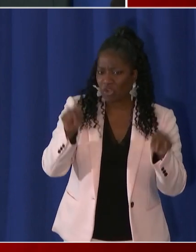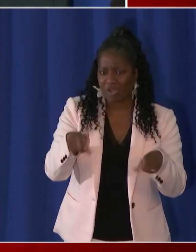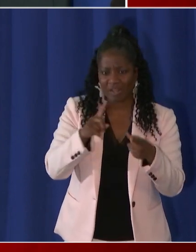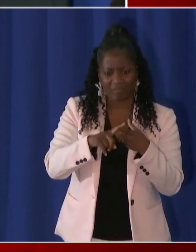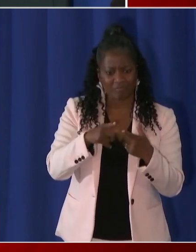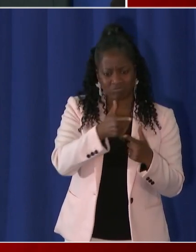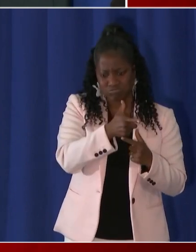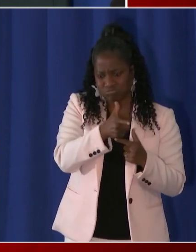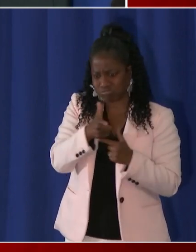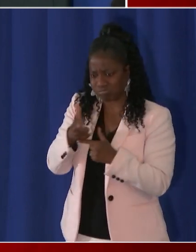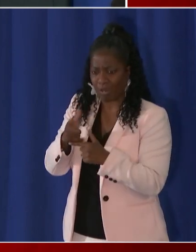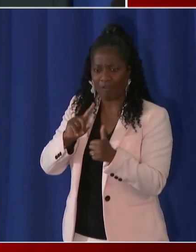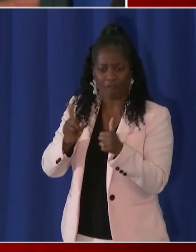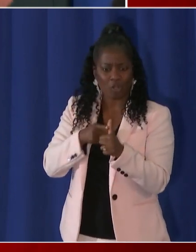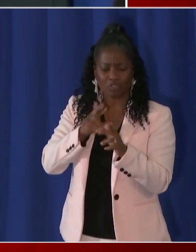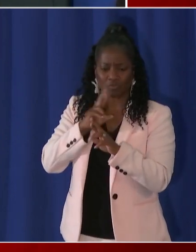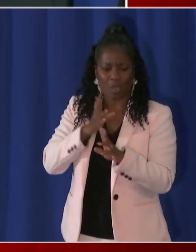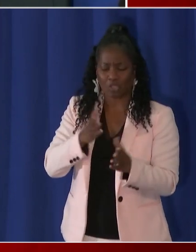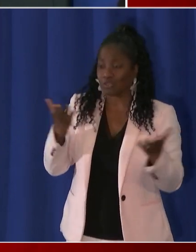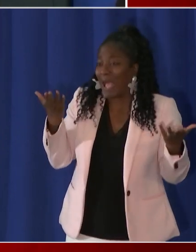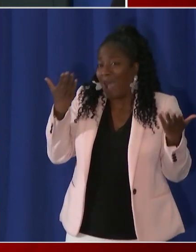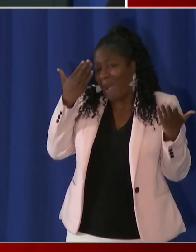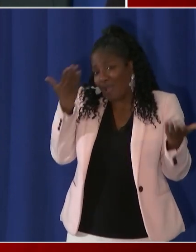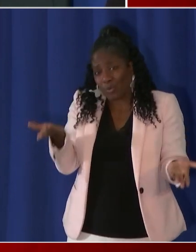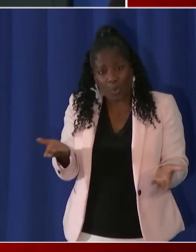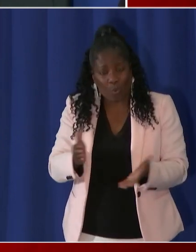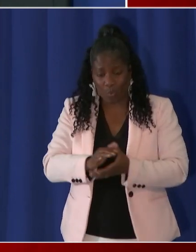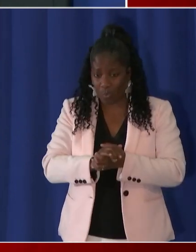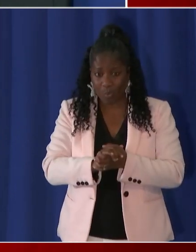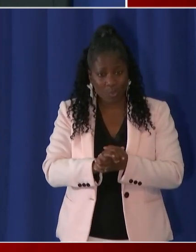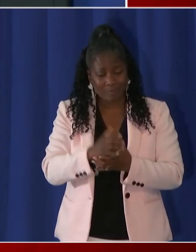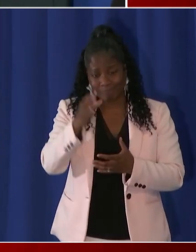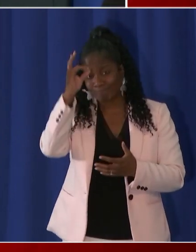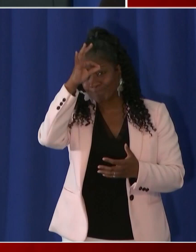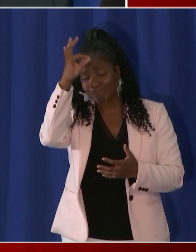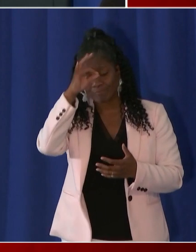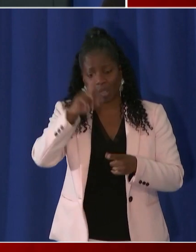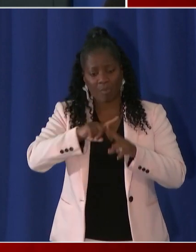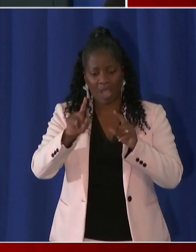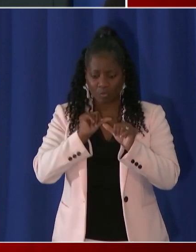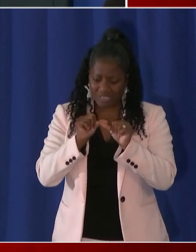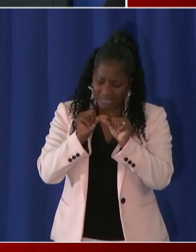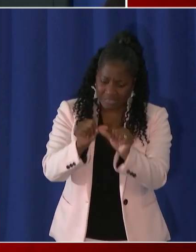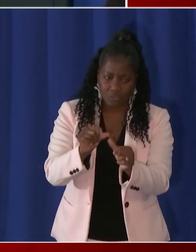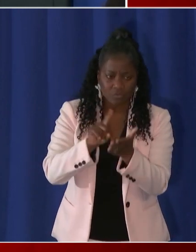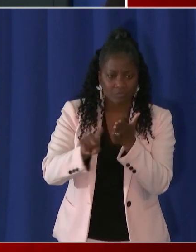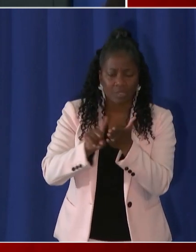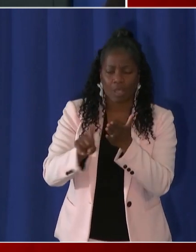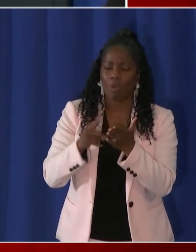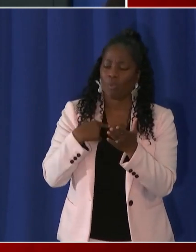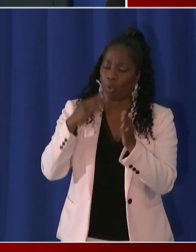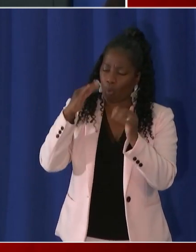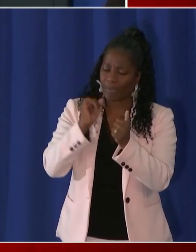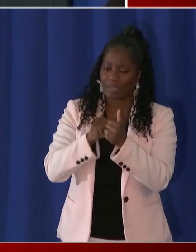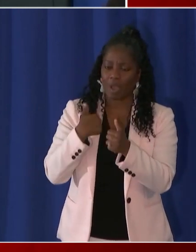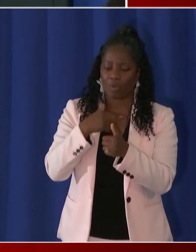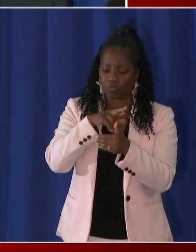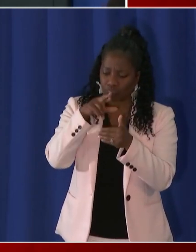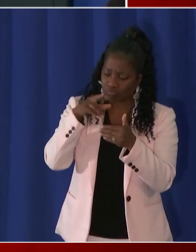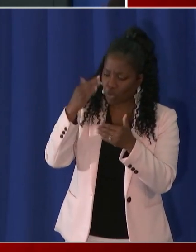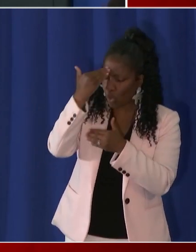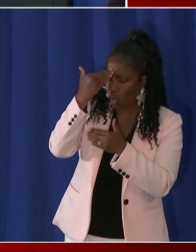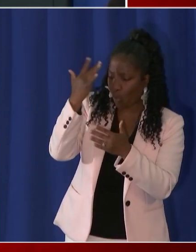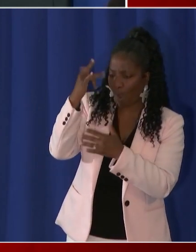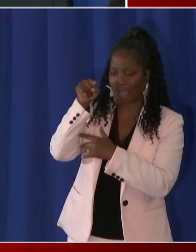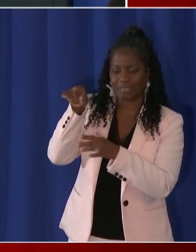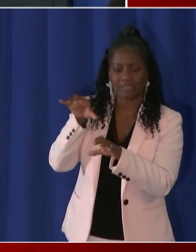first responders. I mean, maybe that, I just don't know. And as we work through the investigation, my hope is that we really kind of get to the bottom of why he